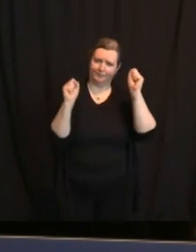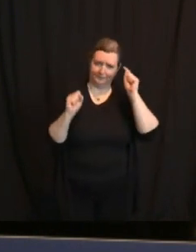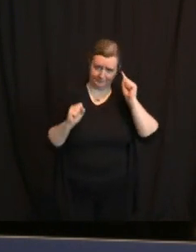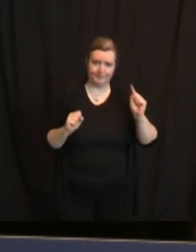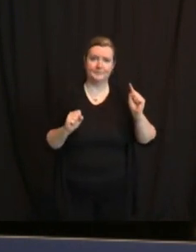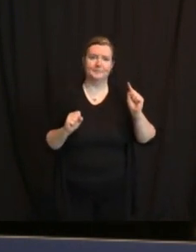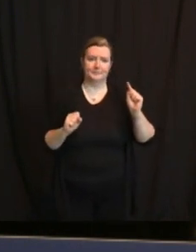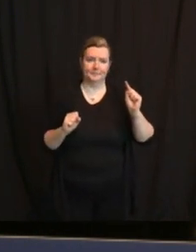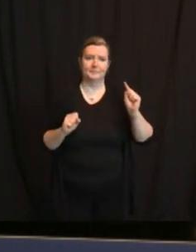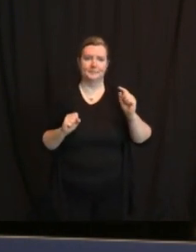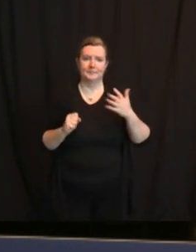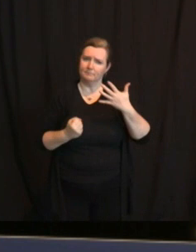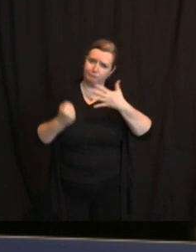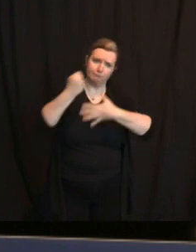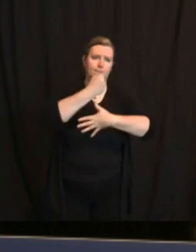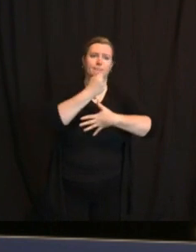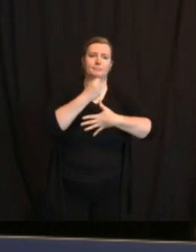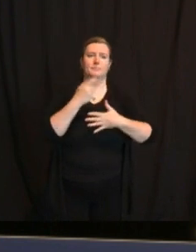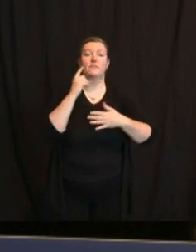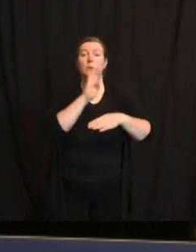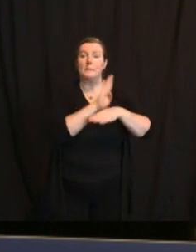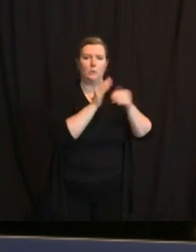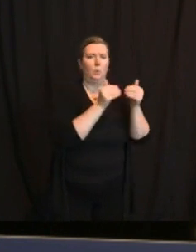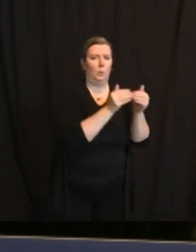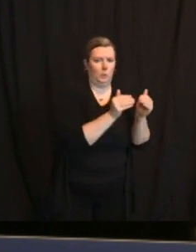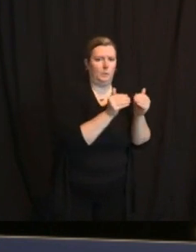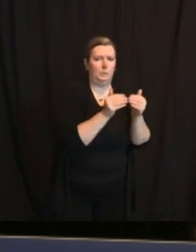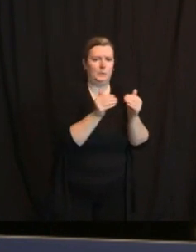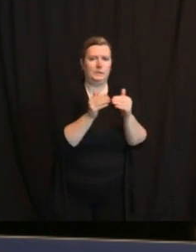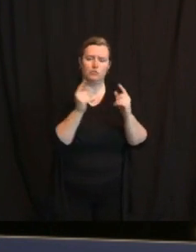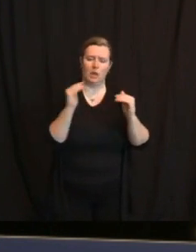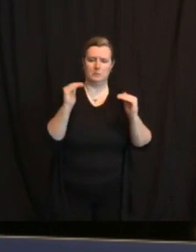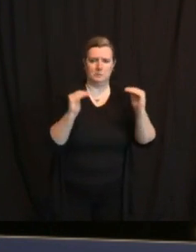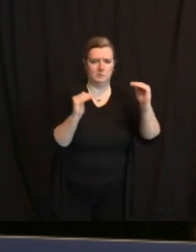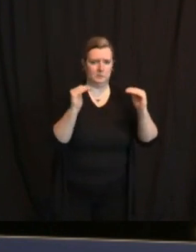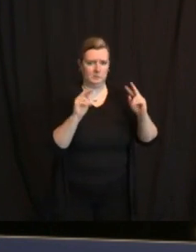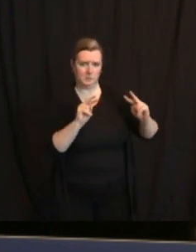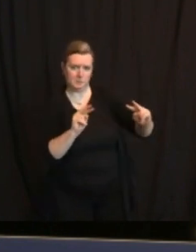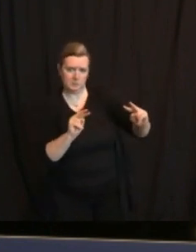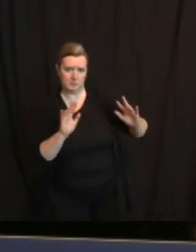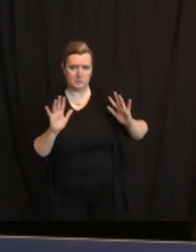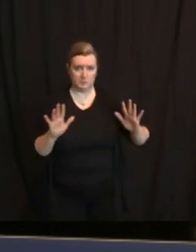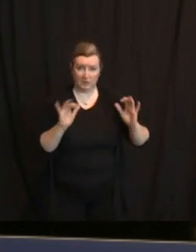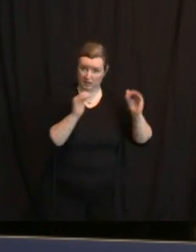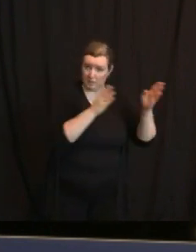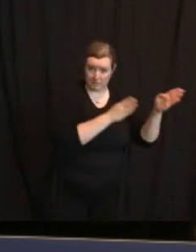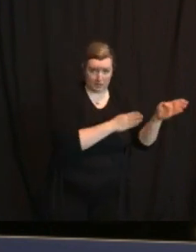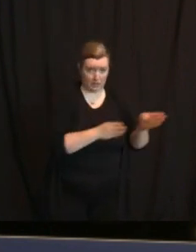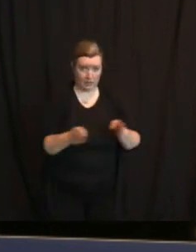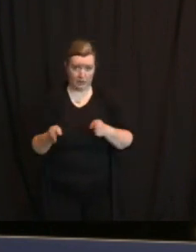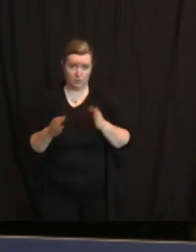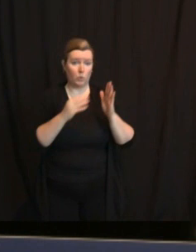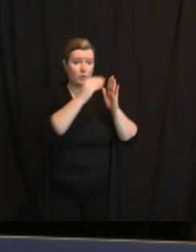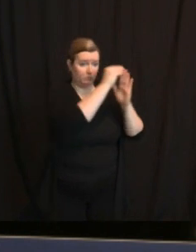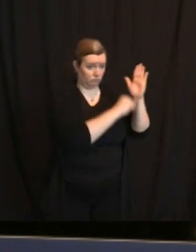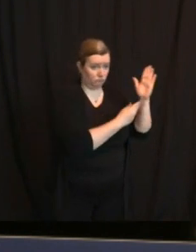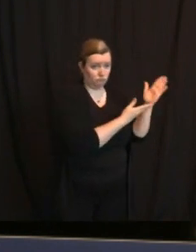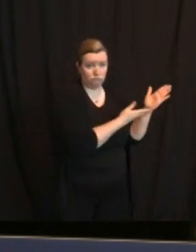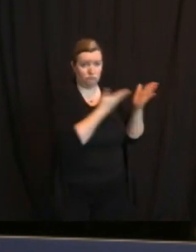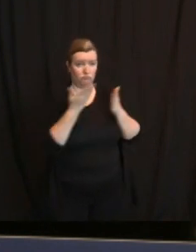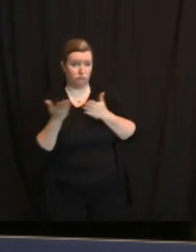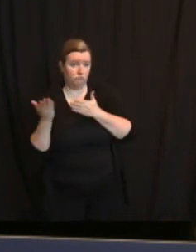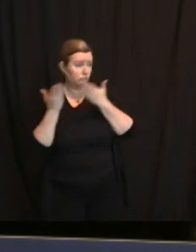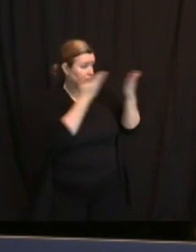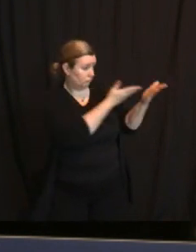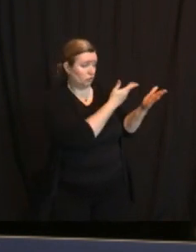to get our businesses, we feel, open. We presented it to you and your staff, and once again, Governor, I have to tell you,